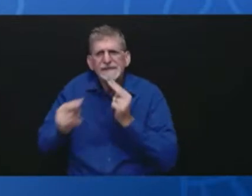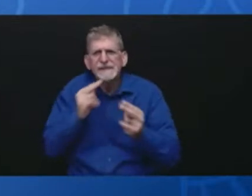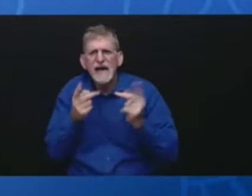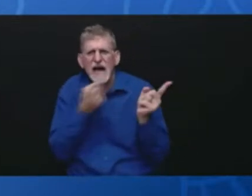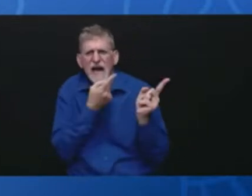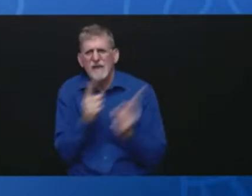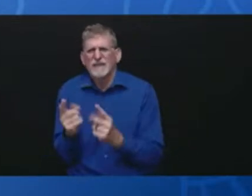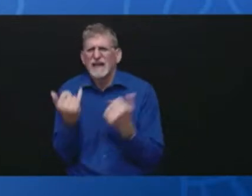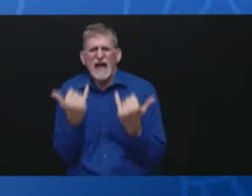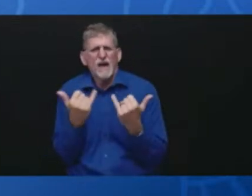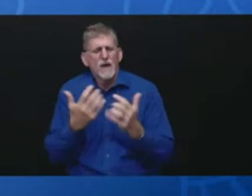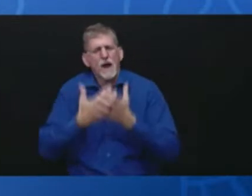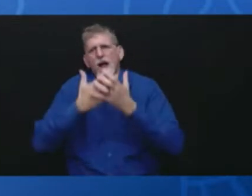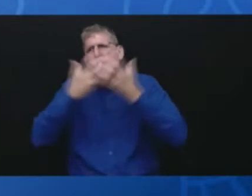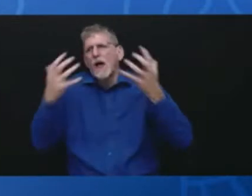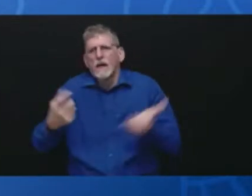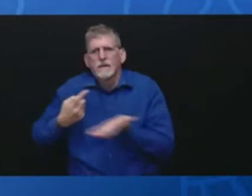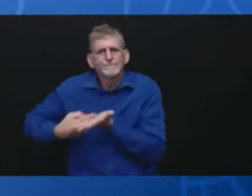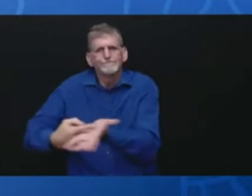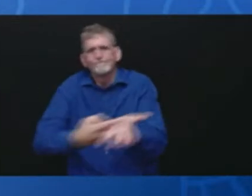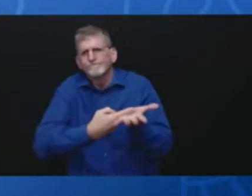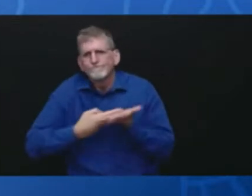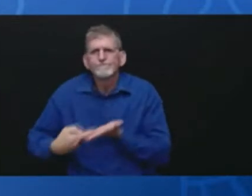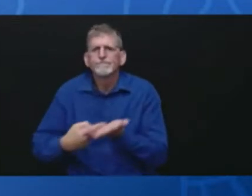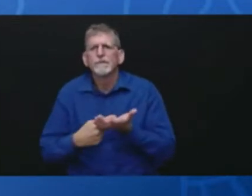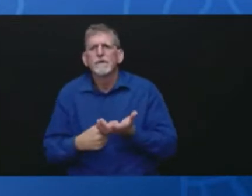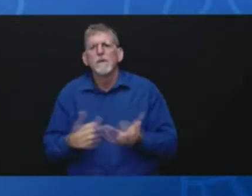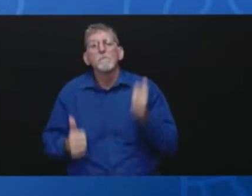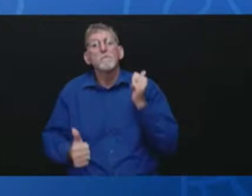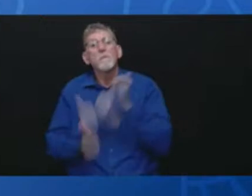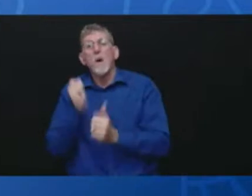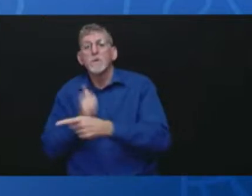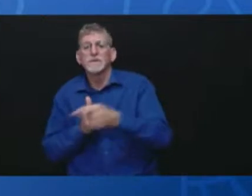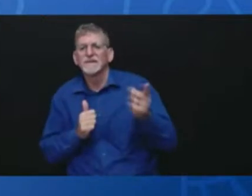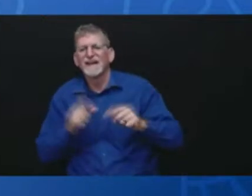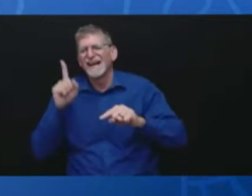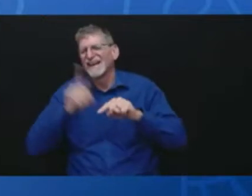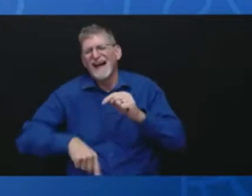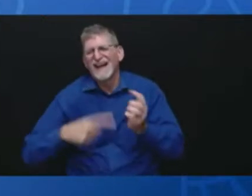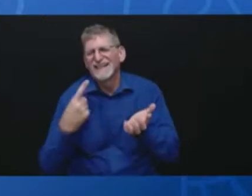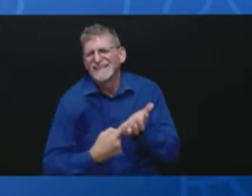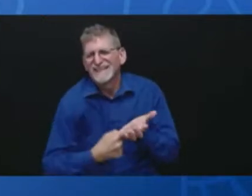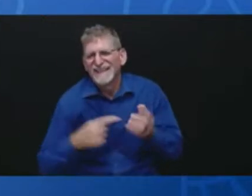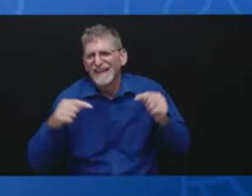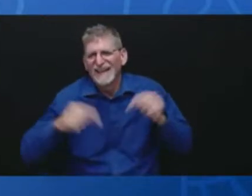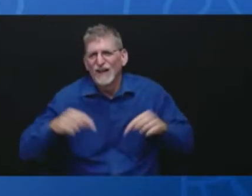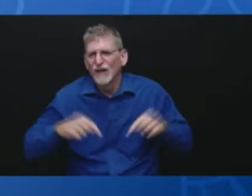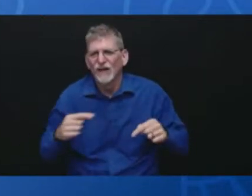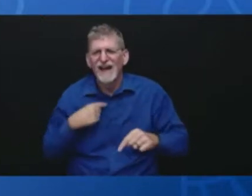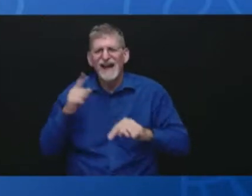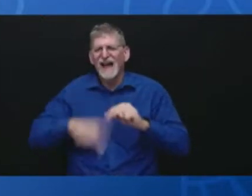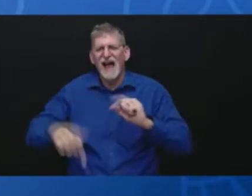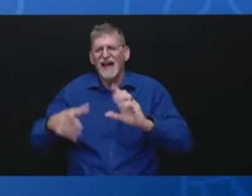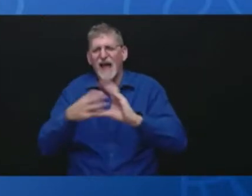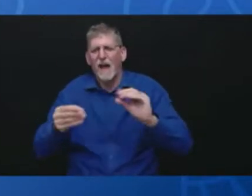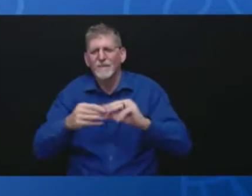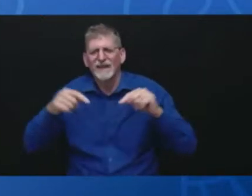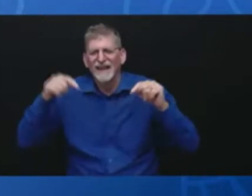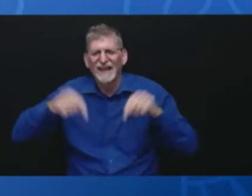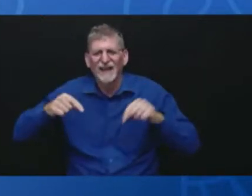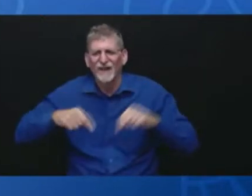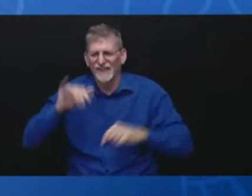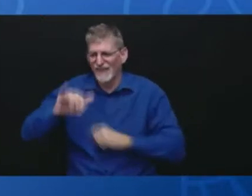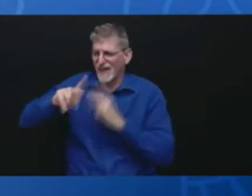the supermajority of which I cannot comment on to you about those kinds of discussions or